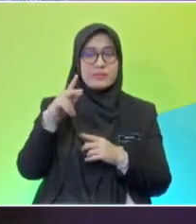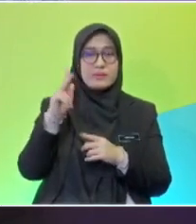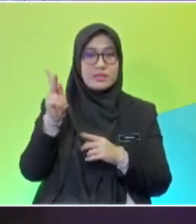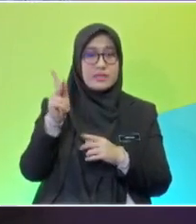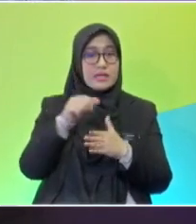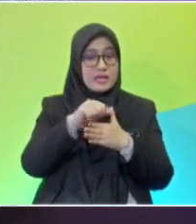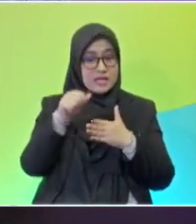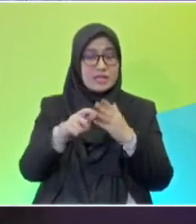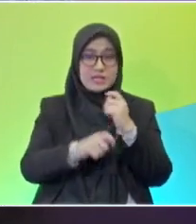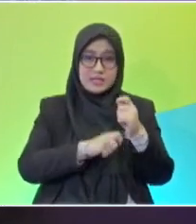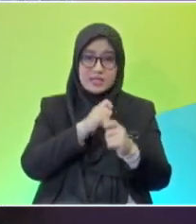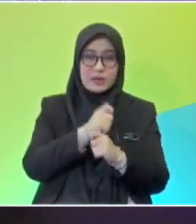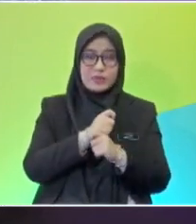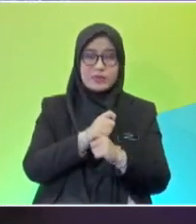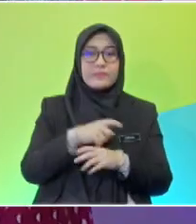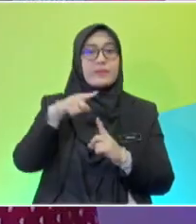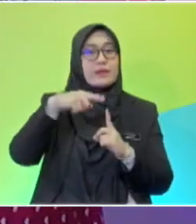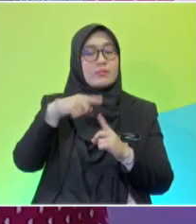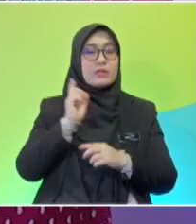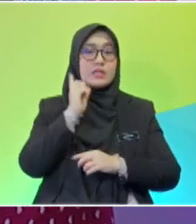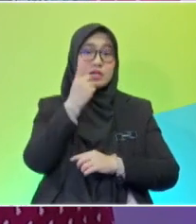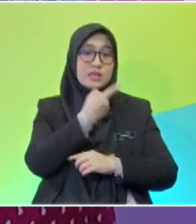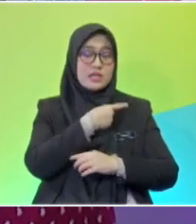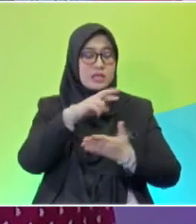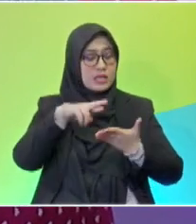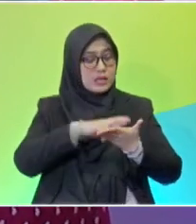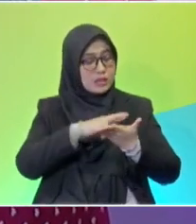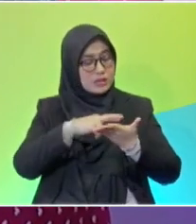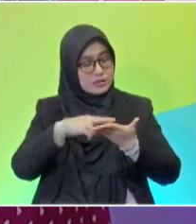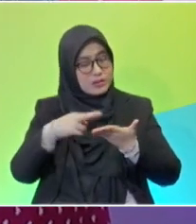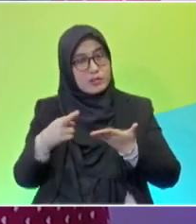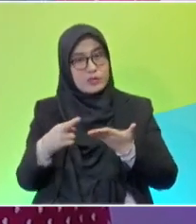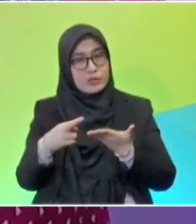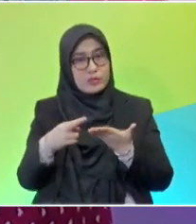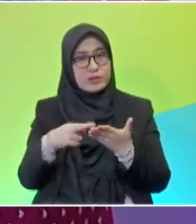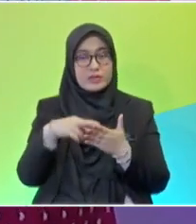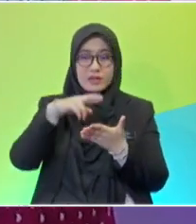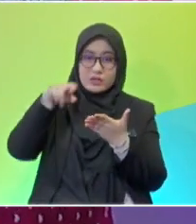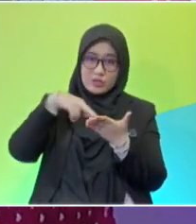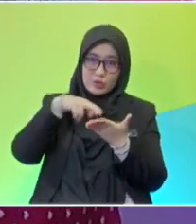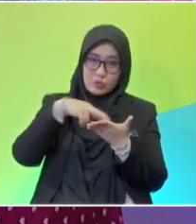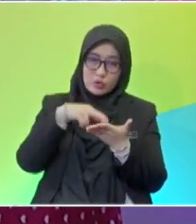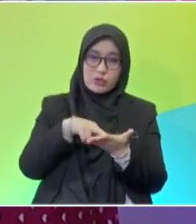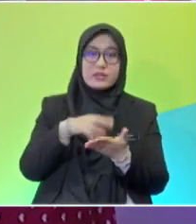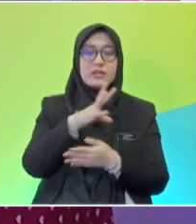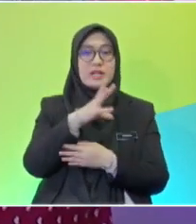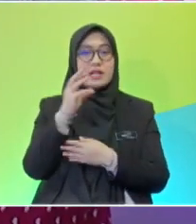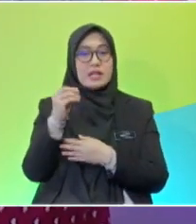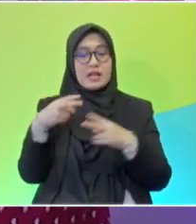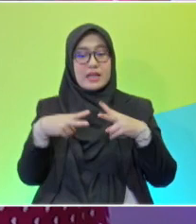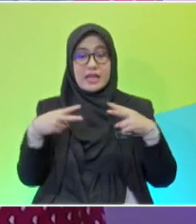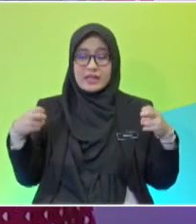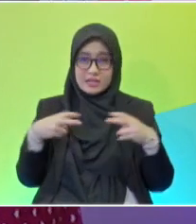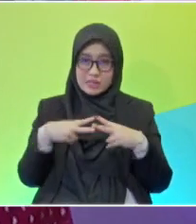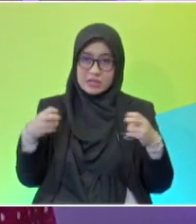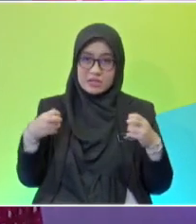same time, when you record, teachers, this is where you will analyze and review whether